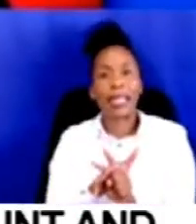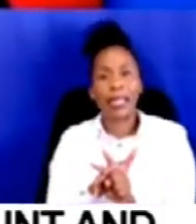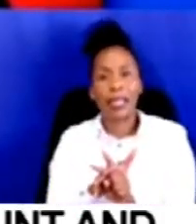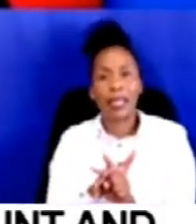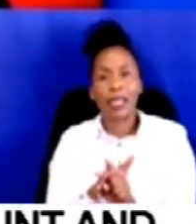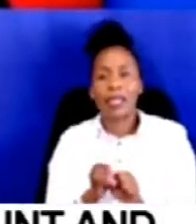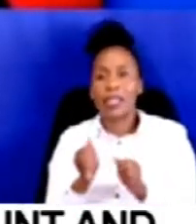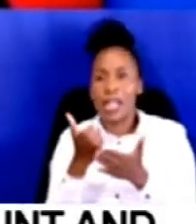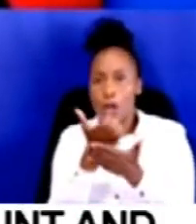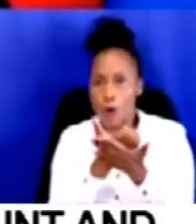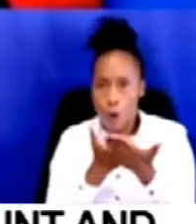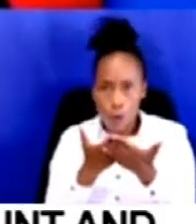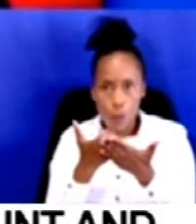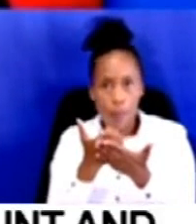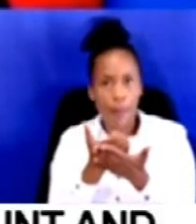the economy,